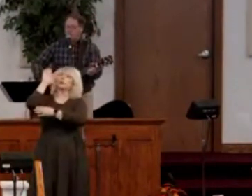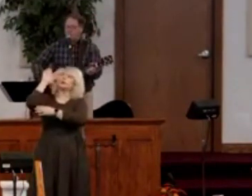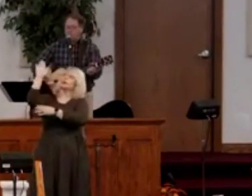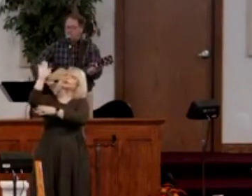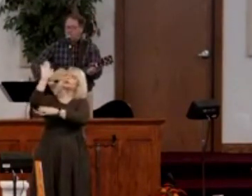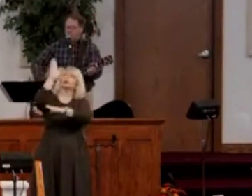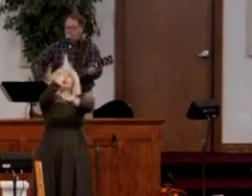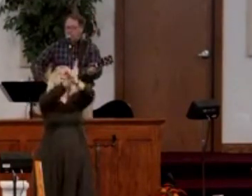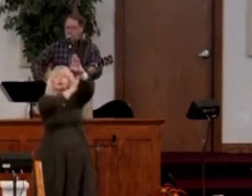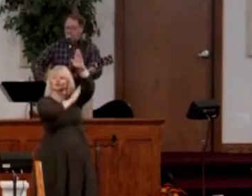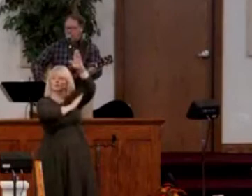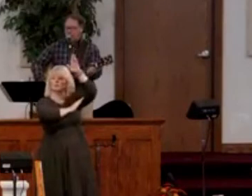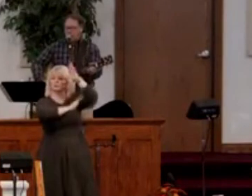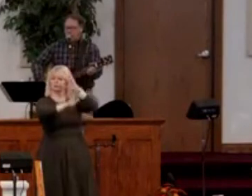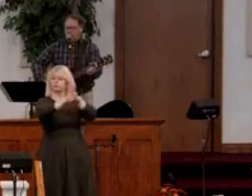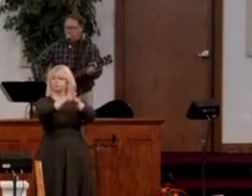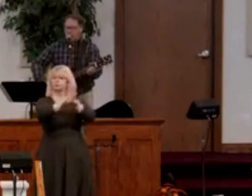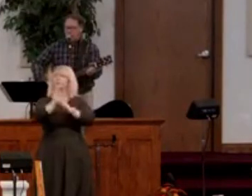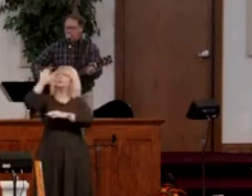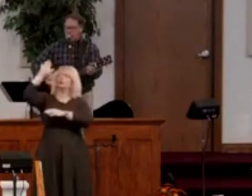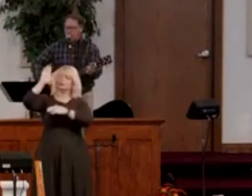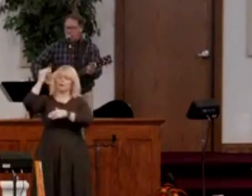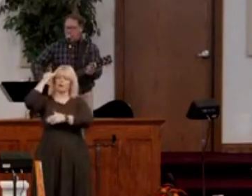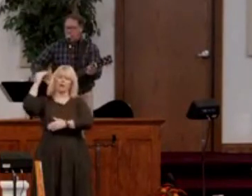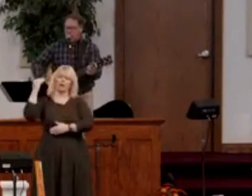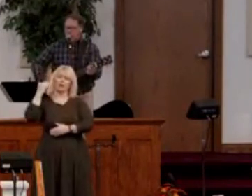from his hands,